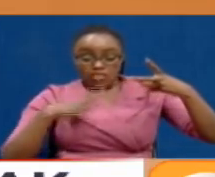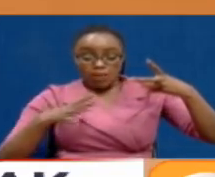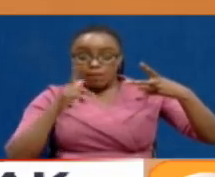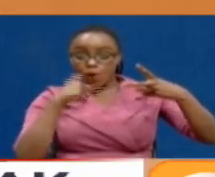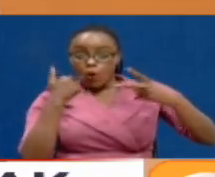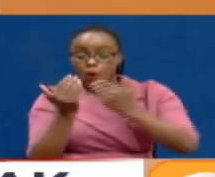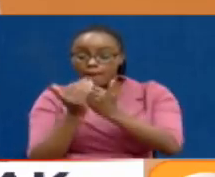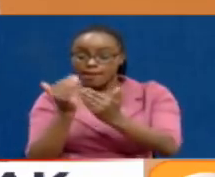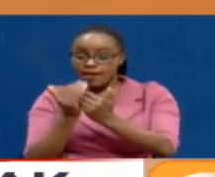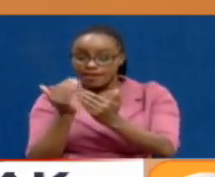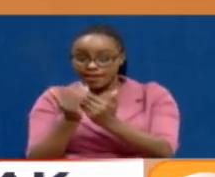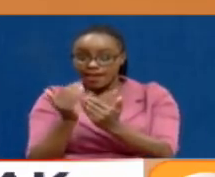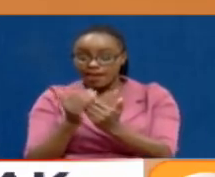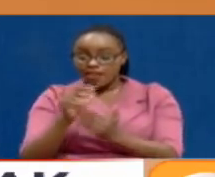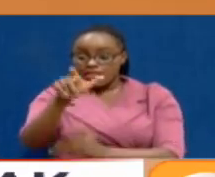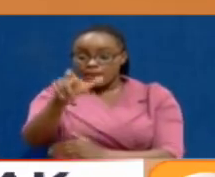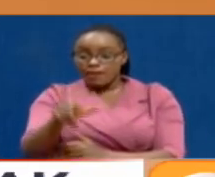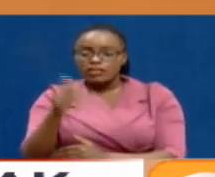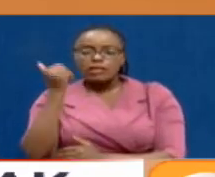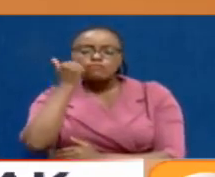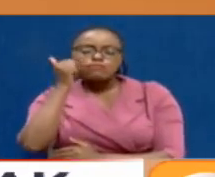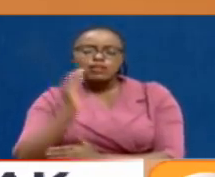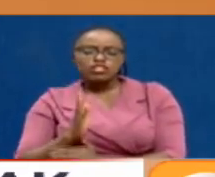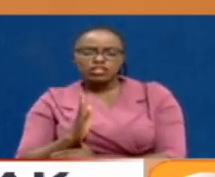will be taking care of the